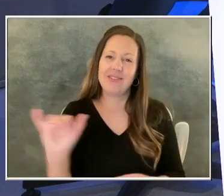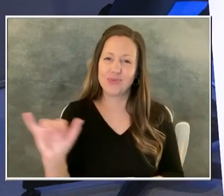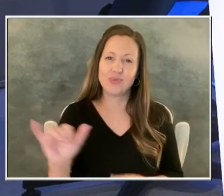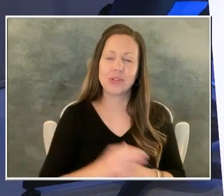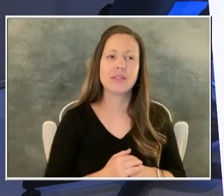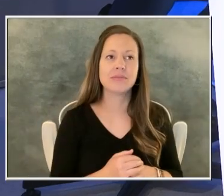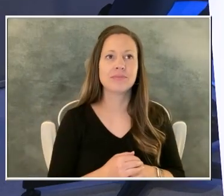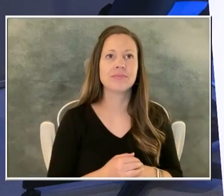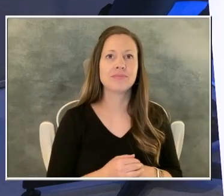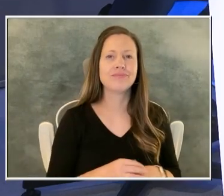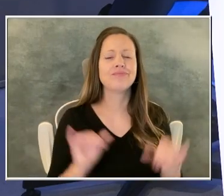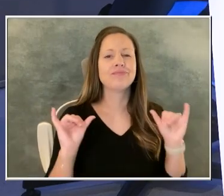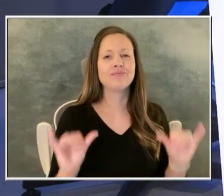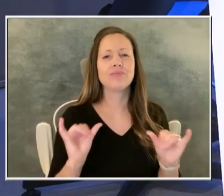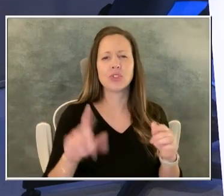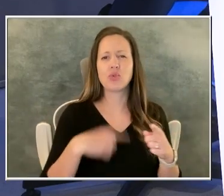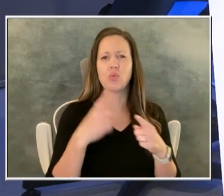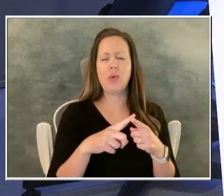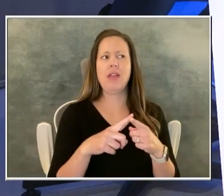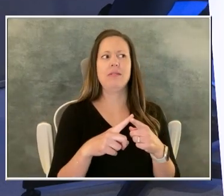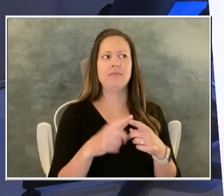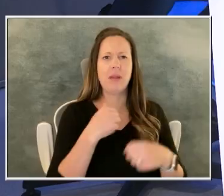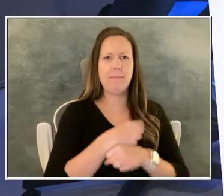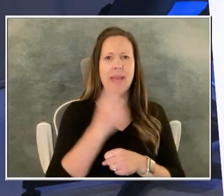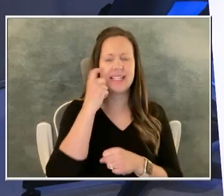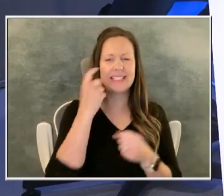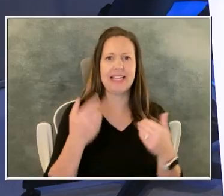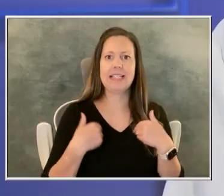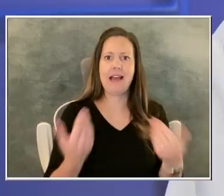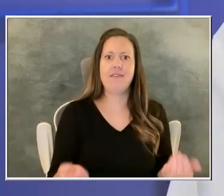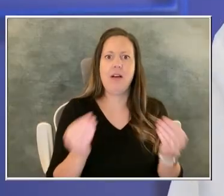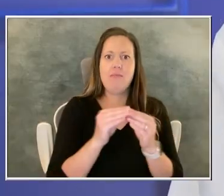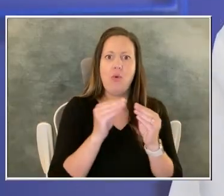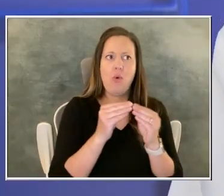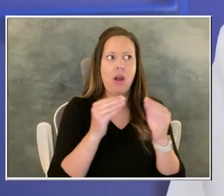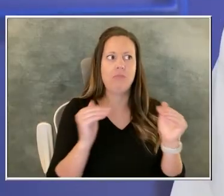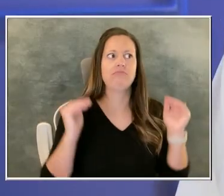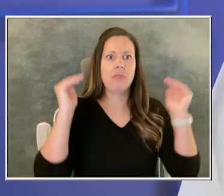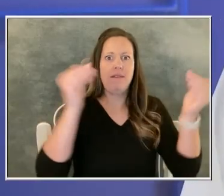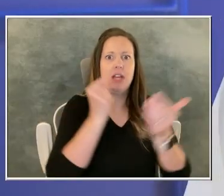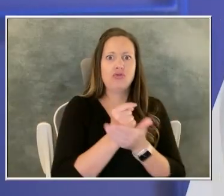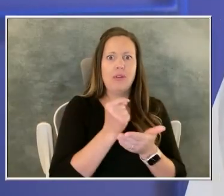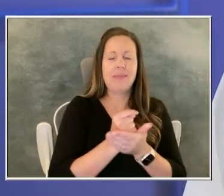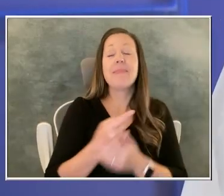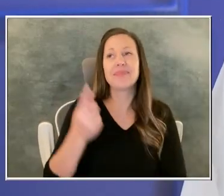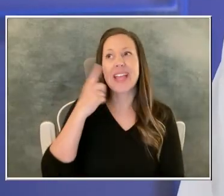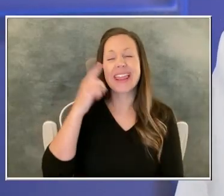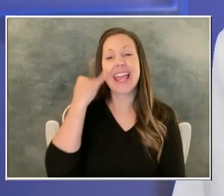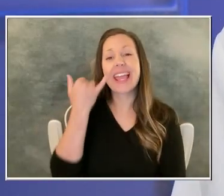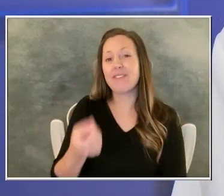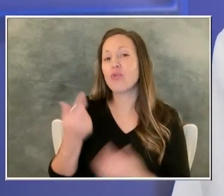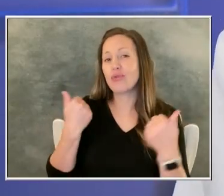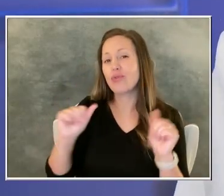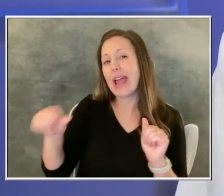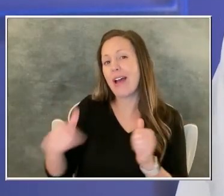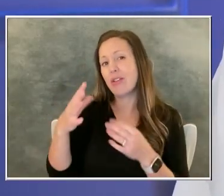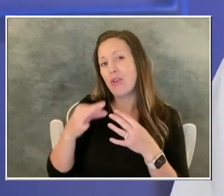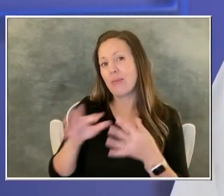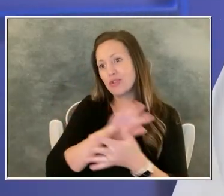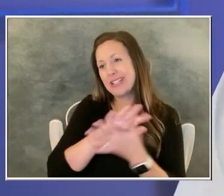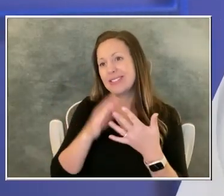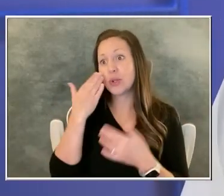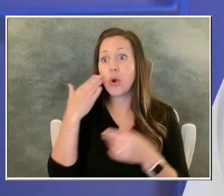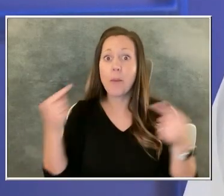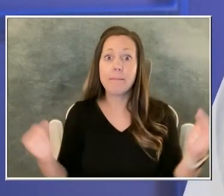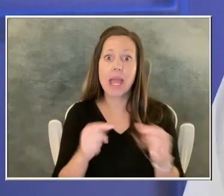seek a more advanced treatment like TendoNova? I think when you've exhausted conservative therapy, if you have pain that's been there for more than 3 months, you've tried